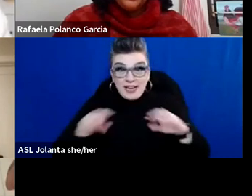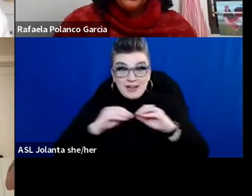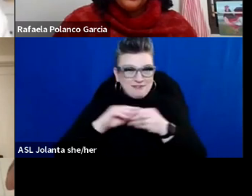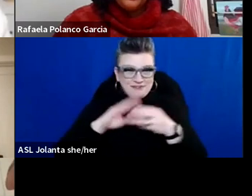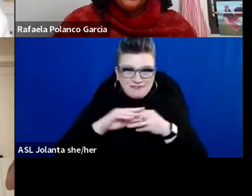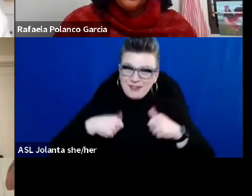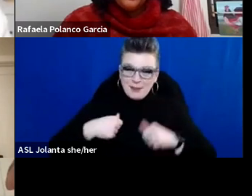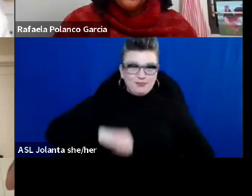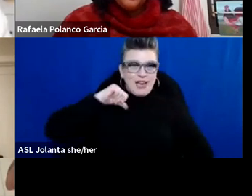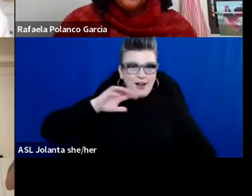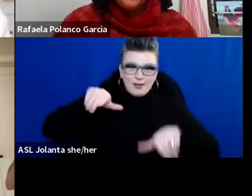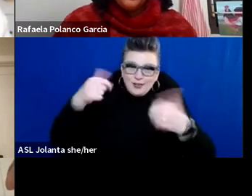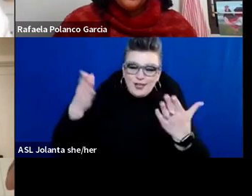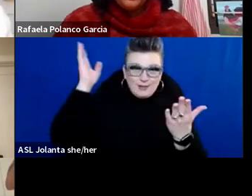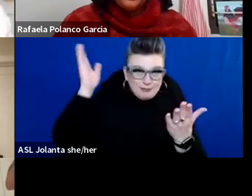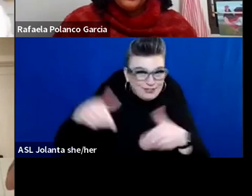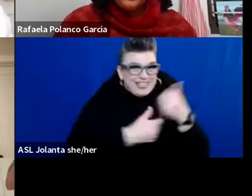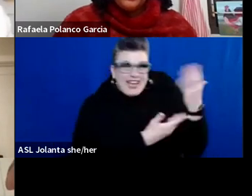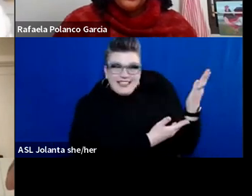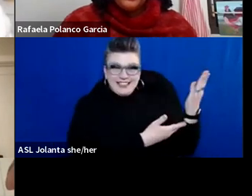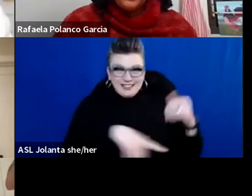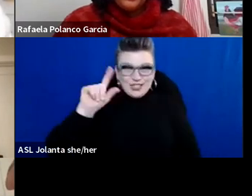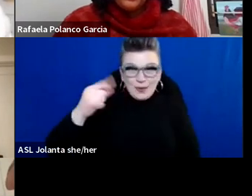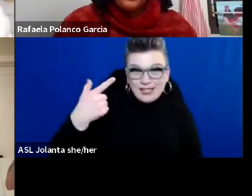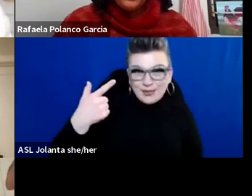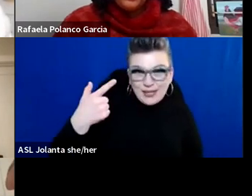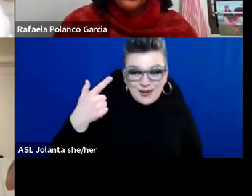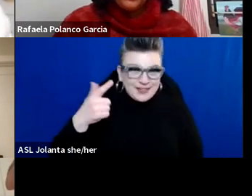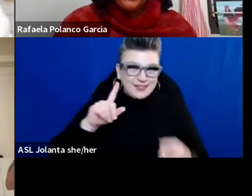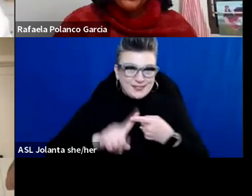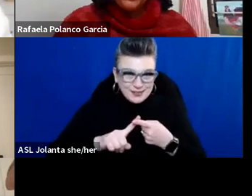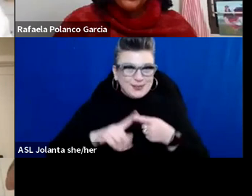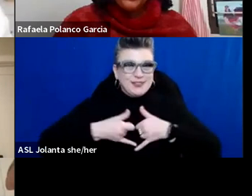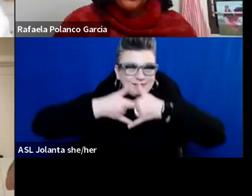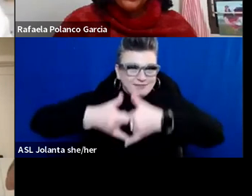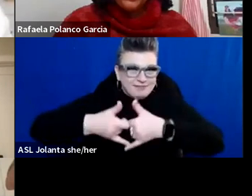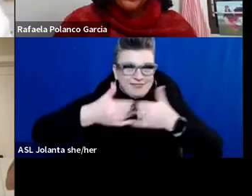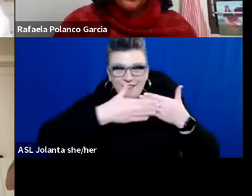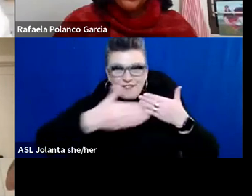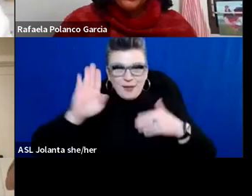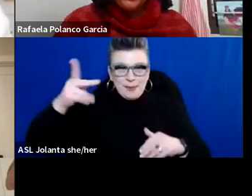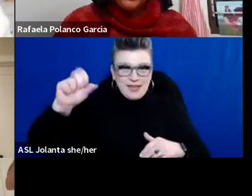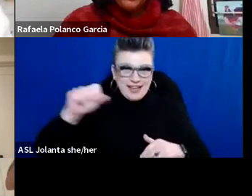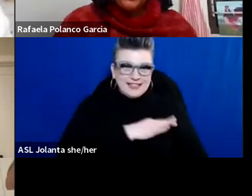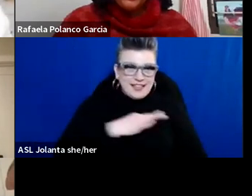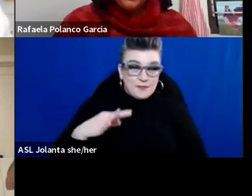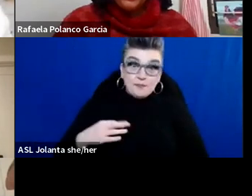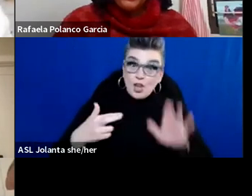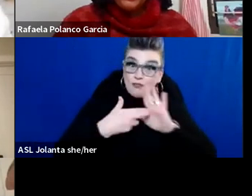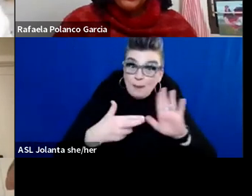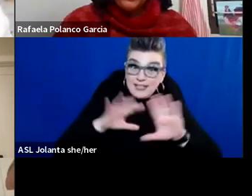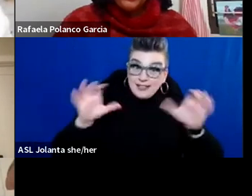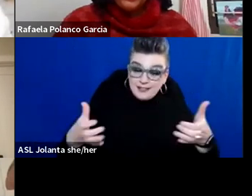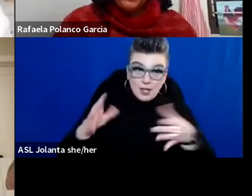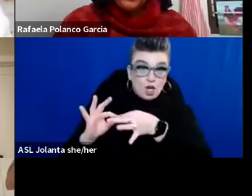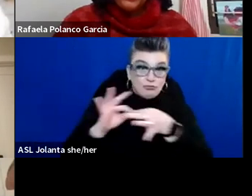the 2021 educators of the year award to the following bps staff representing the category of